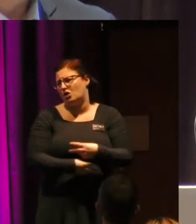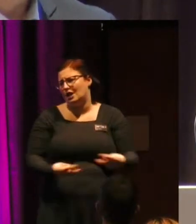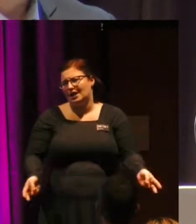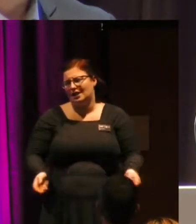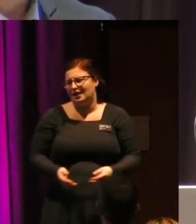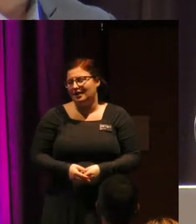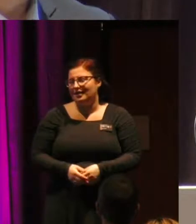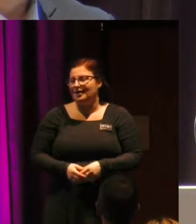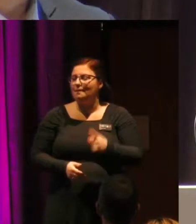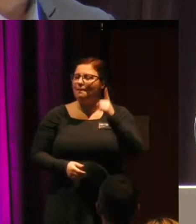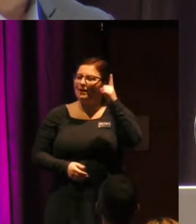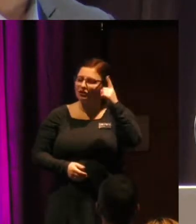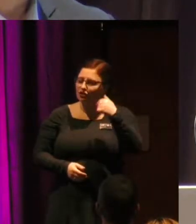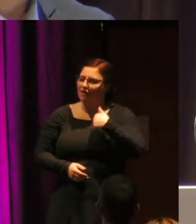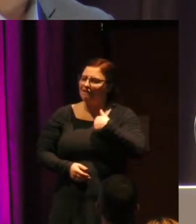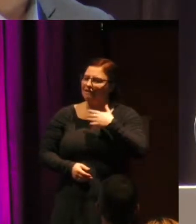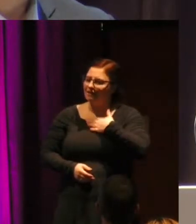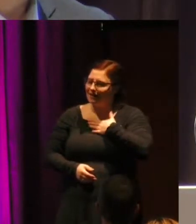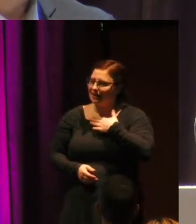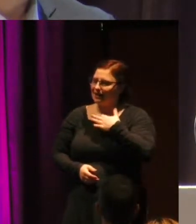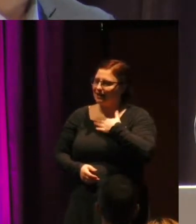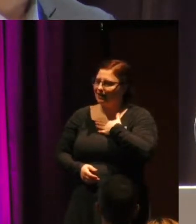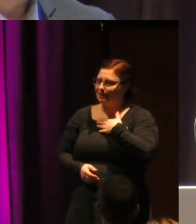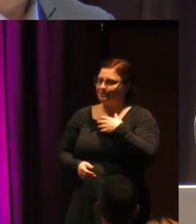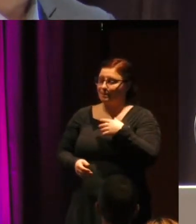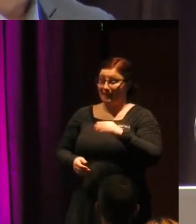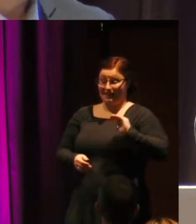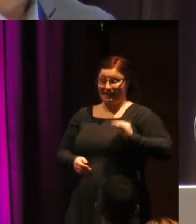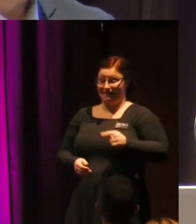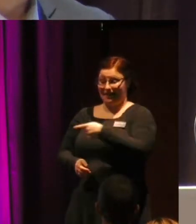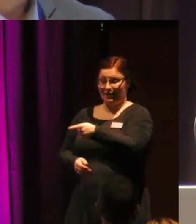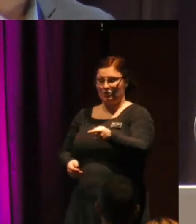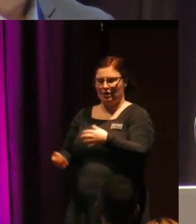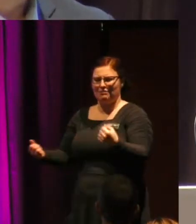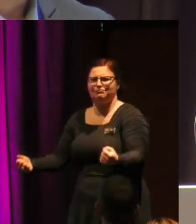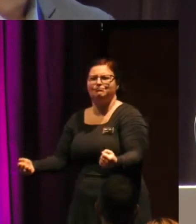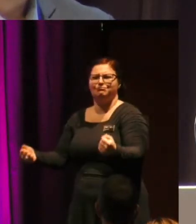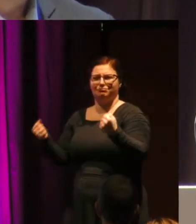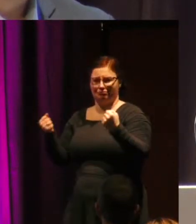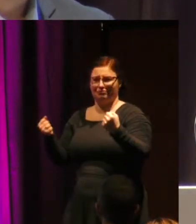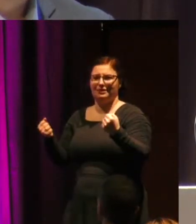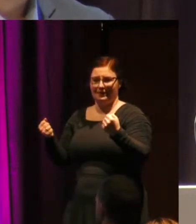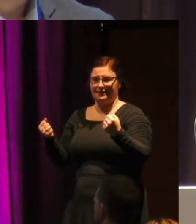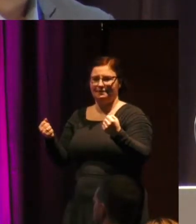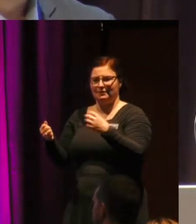But I would like to strengthen the women more and